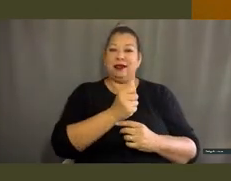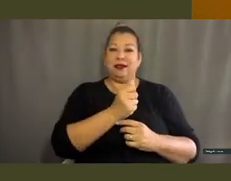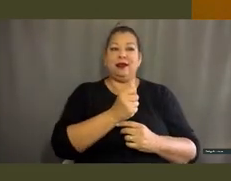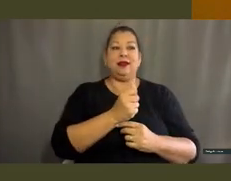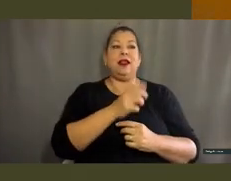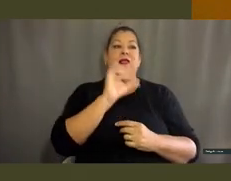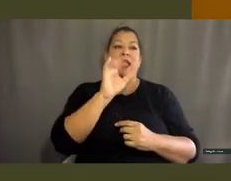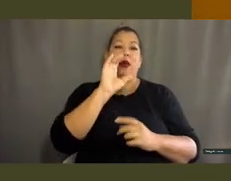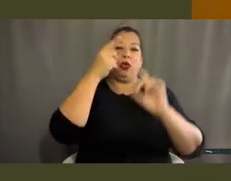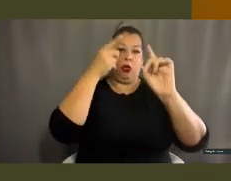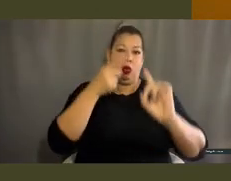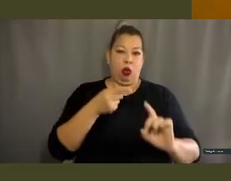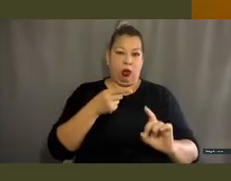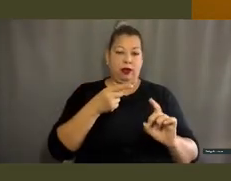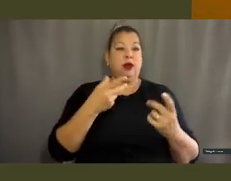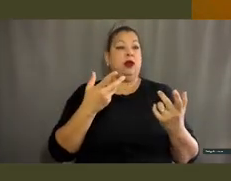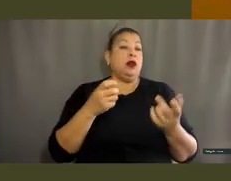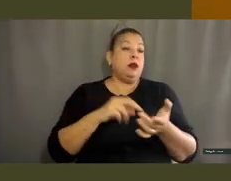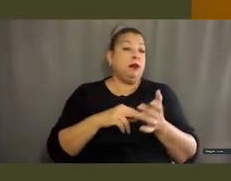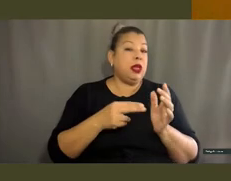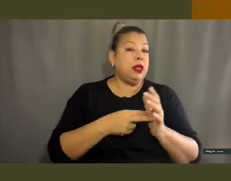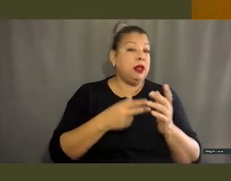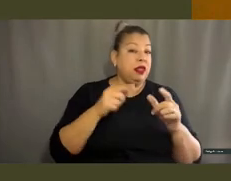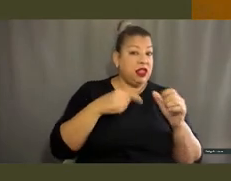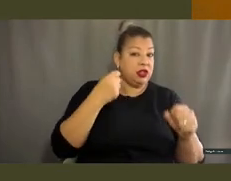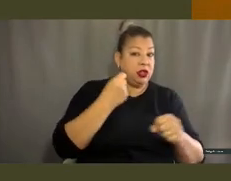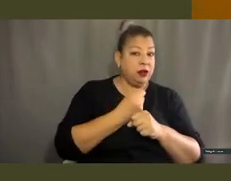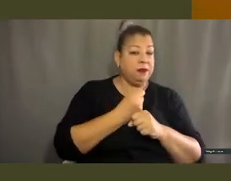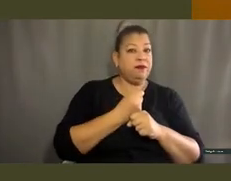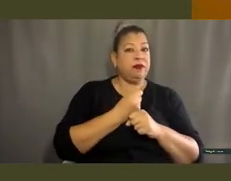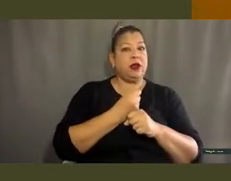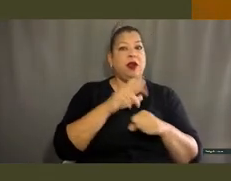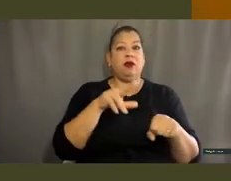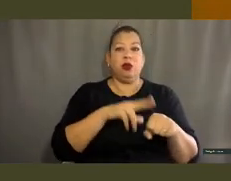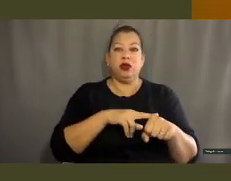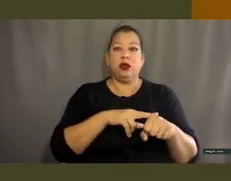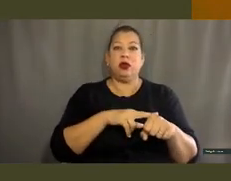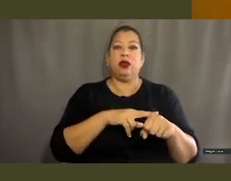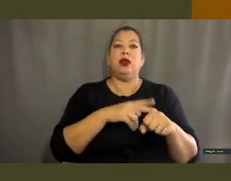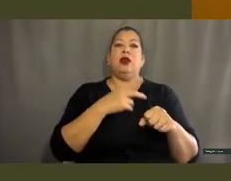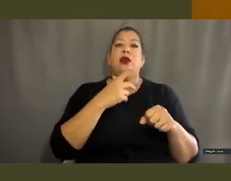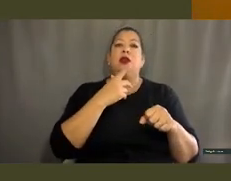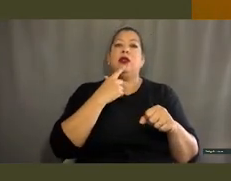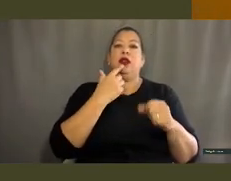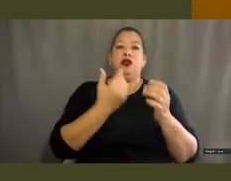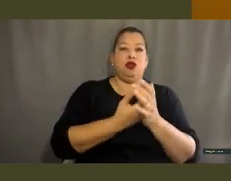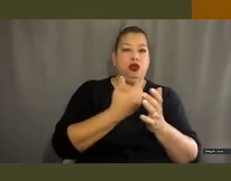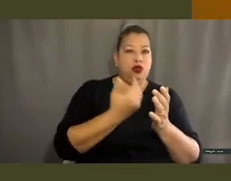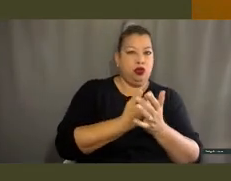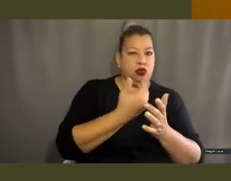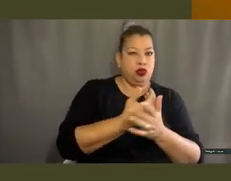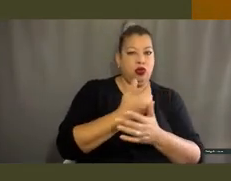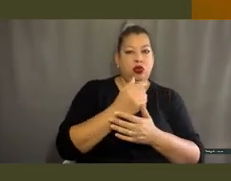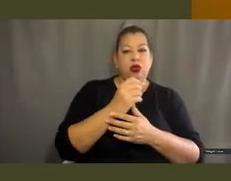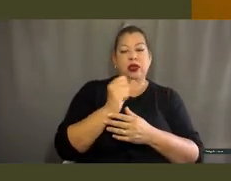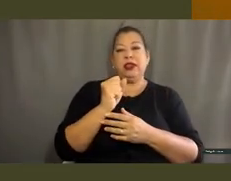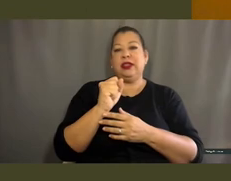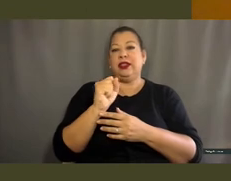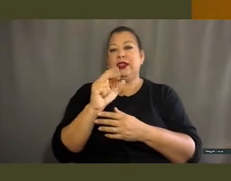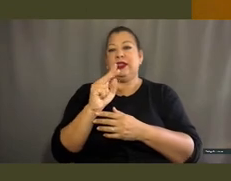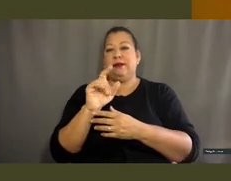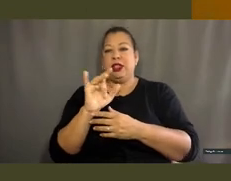Agreement. So what we looked at this year was, of course, the new submissions. A large number of countries have sent in new climate plans.